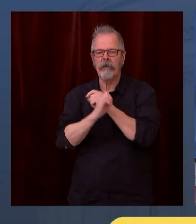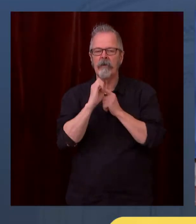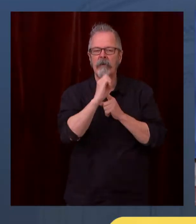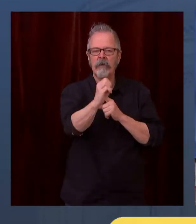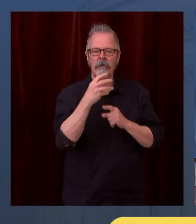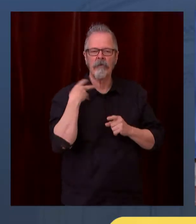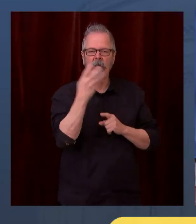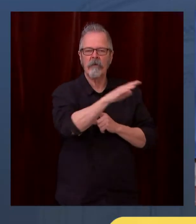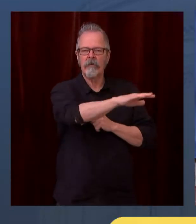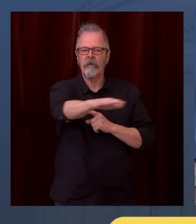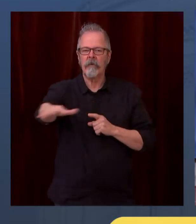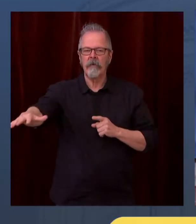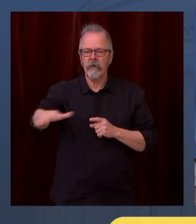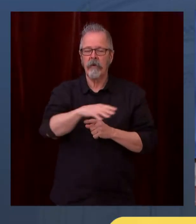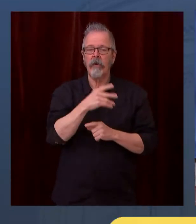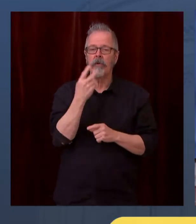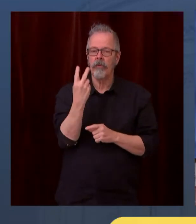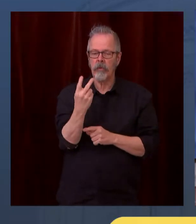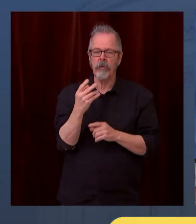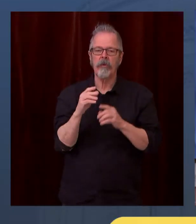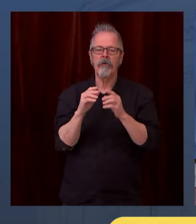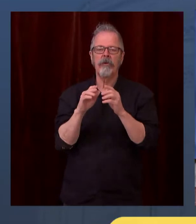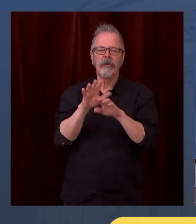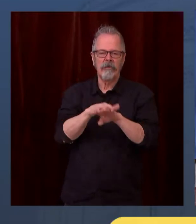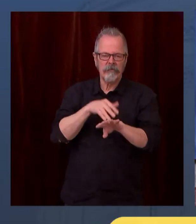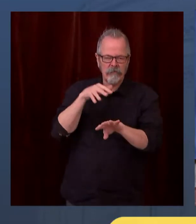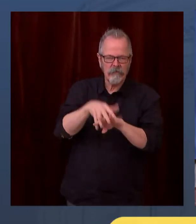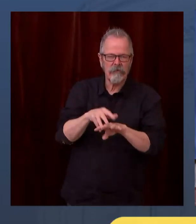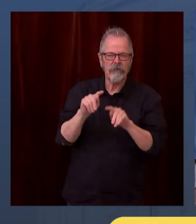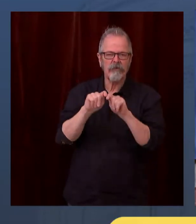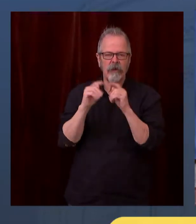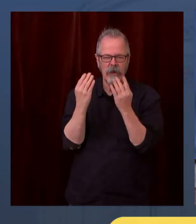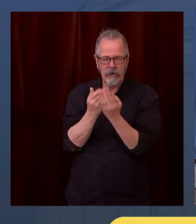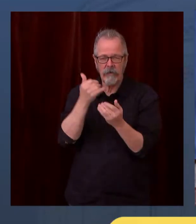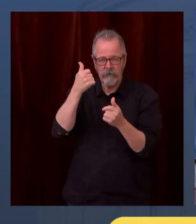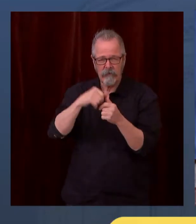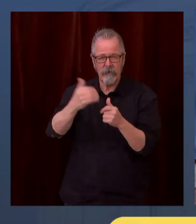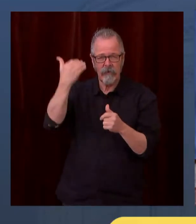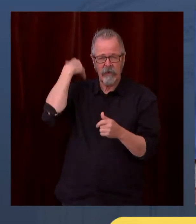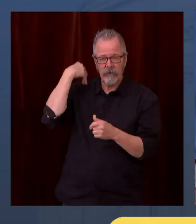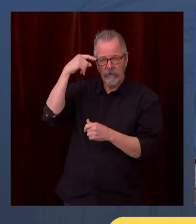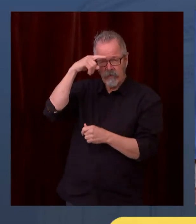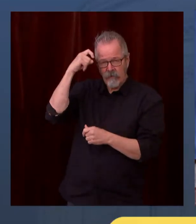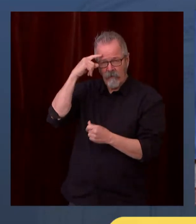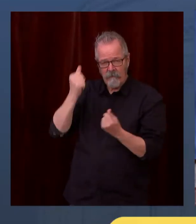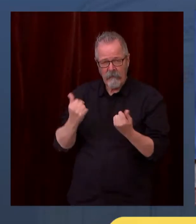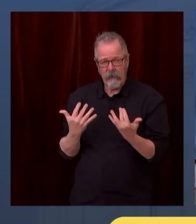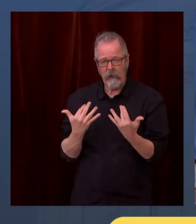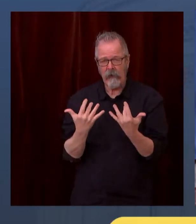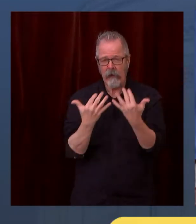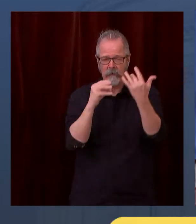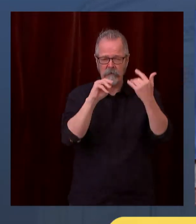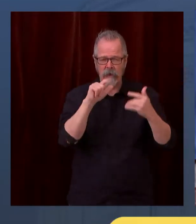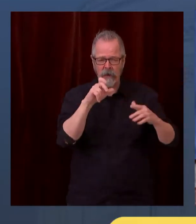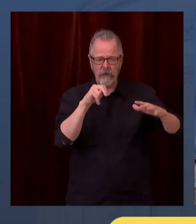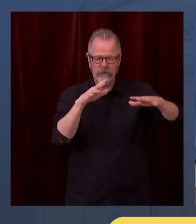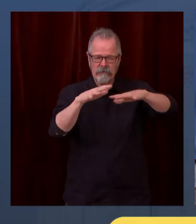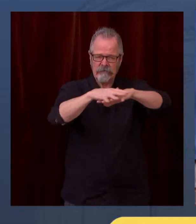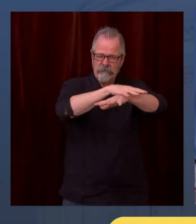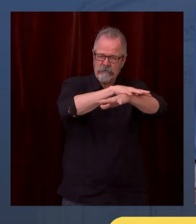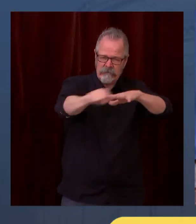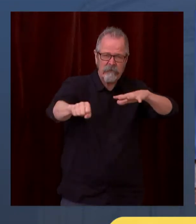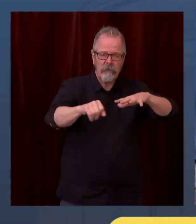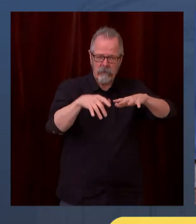tribes, resulting from the terrible wildfire damage last year. And this financial assistance will help